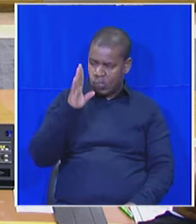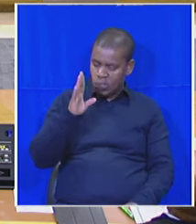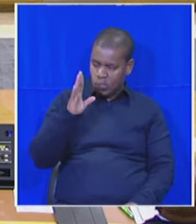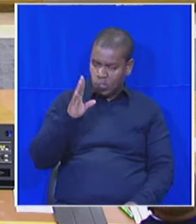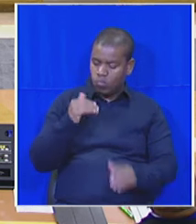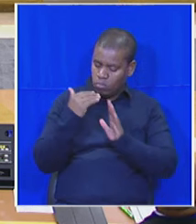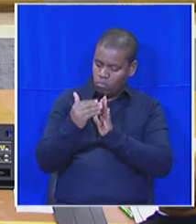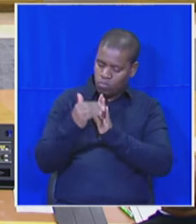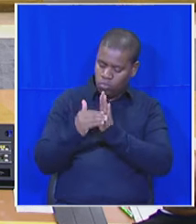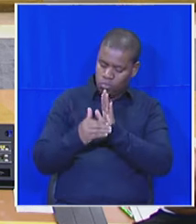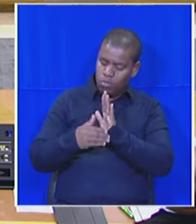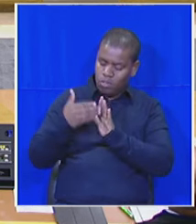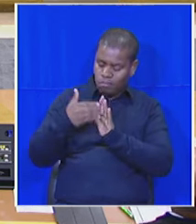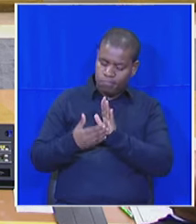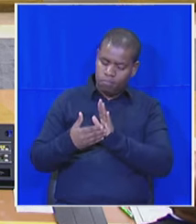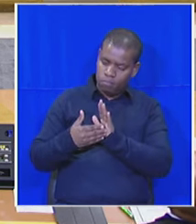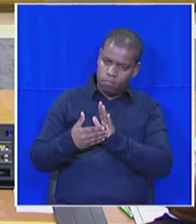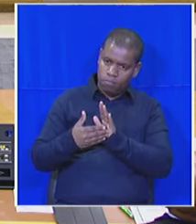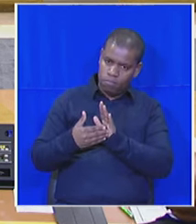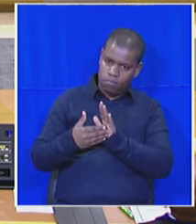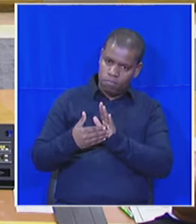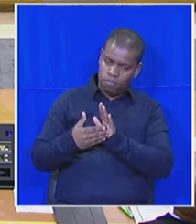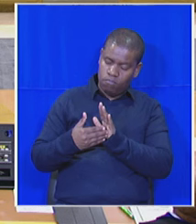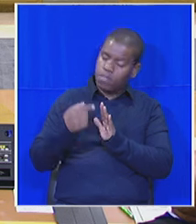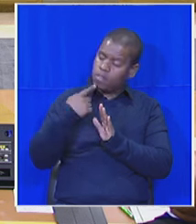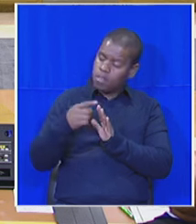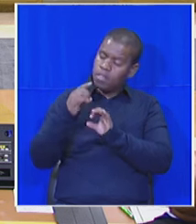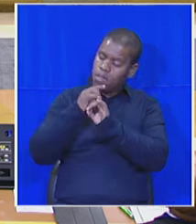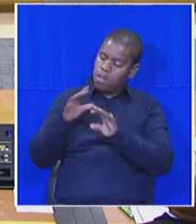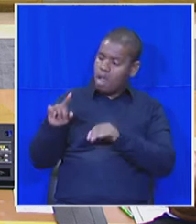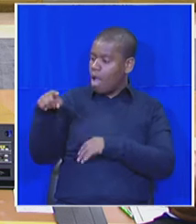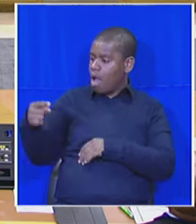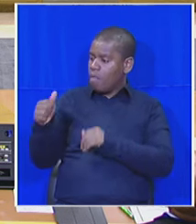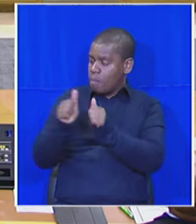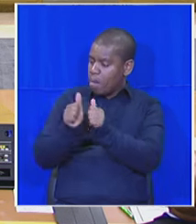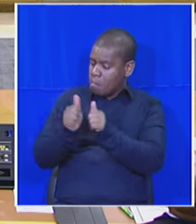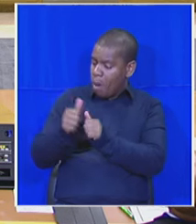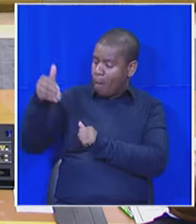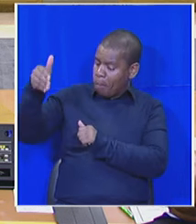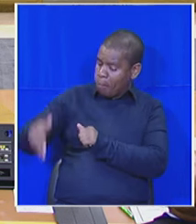clearly indicates that you cannot cast aspersion on a member of parliament.